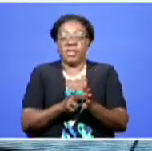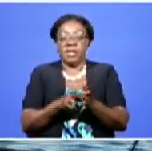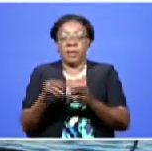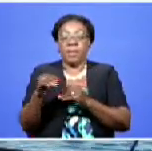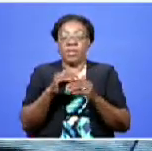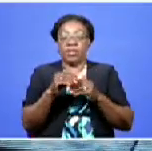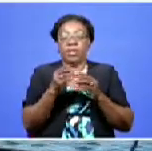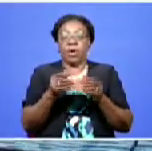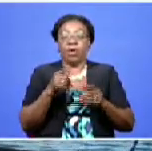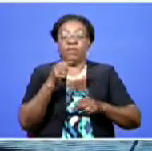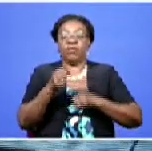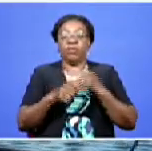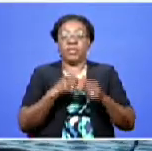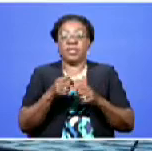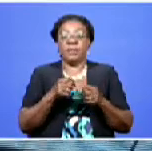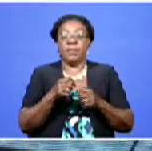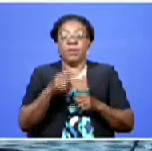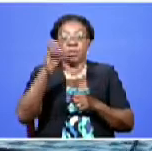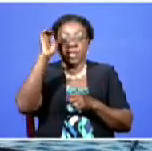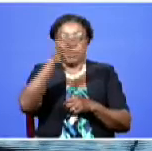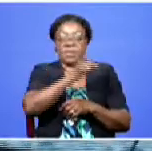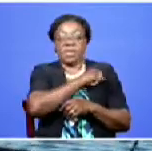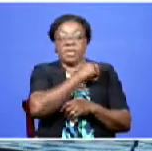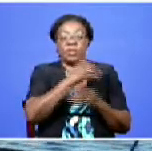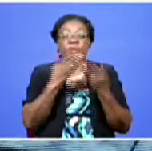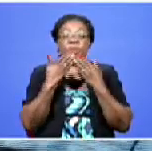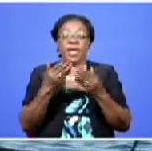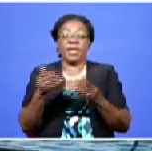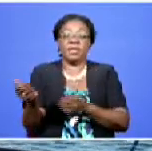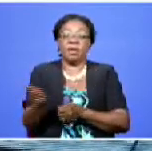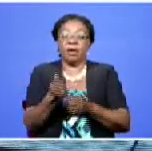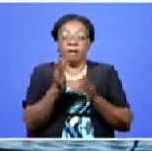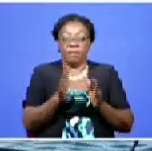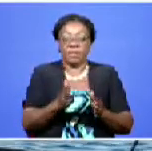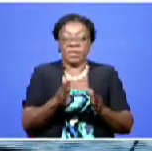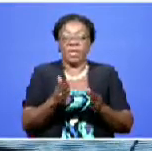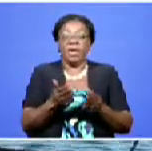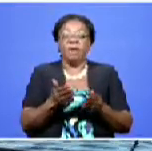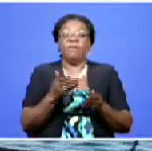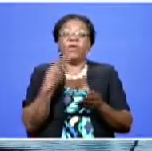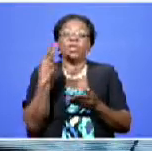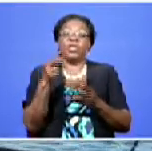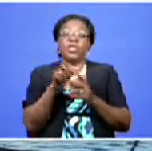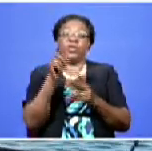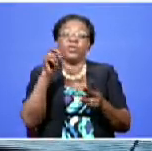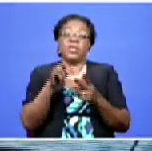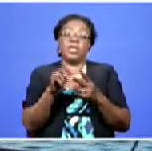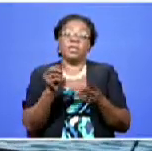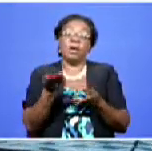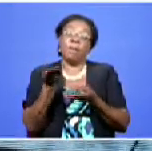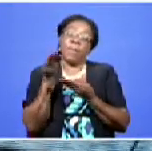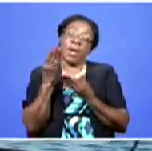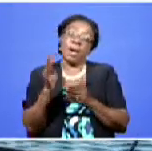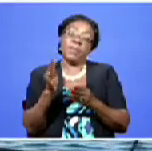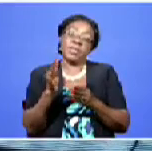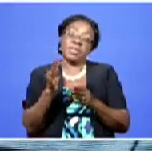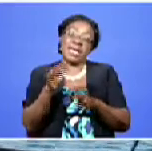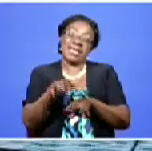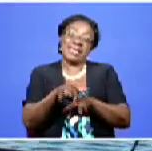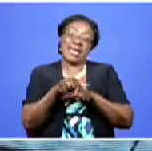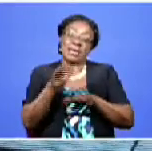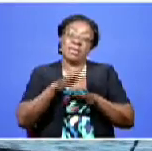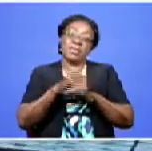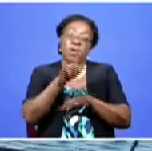senior manager in the ministry, who thanked the golfers for choosing the Bahamas, more so Sandals and Exuma. As you